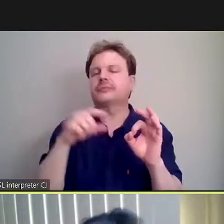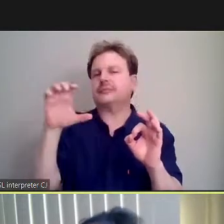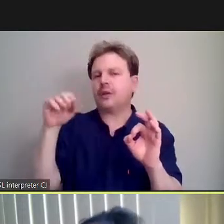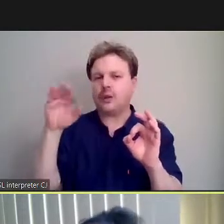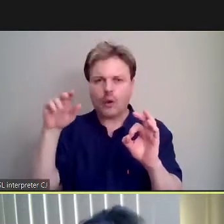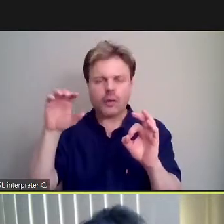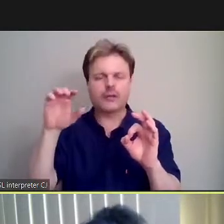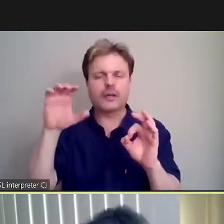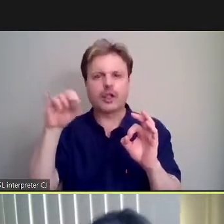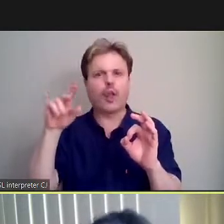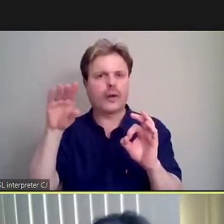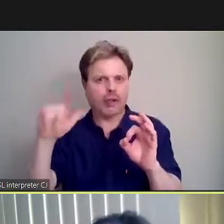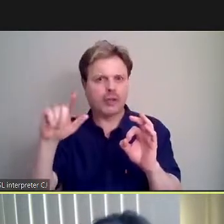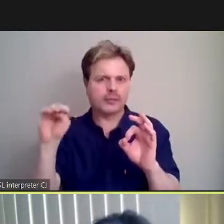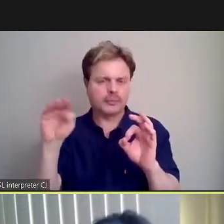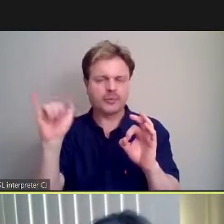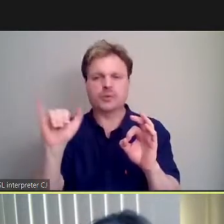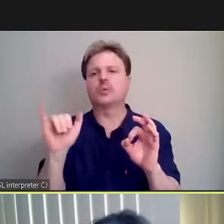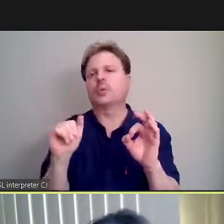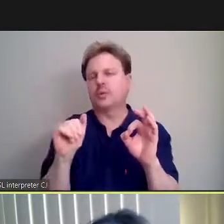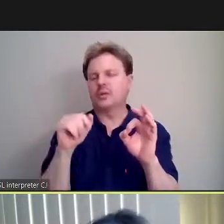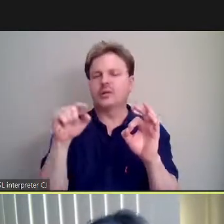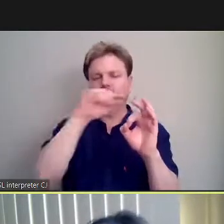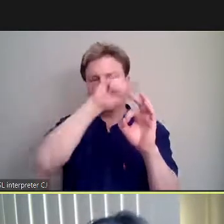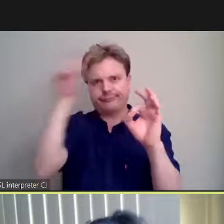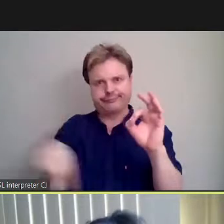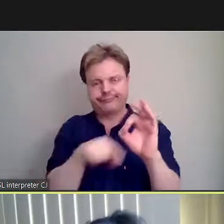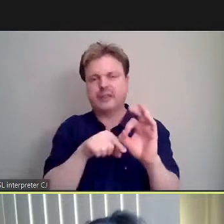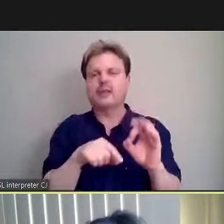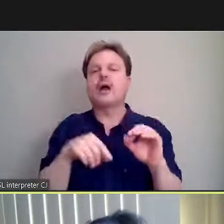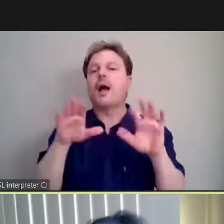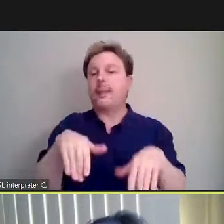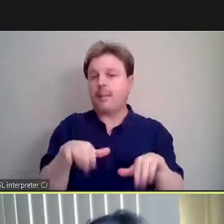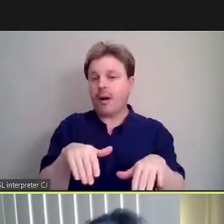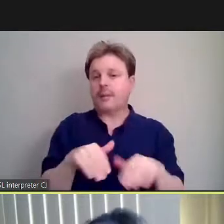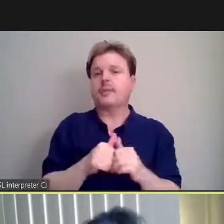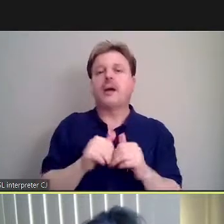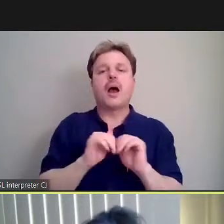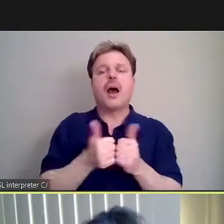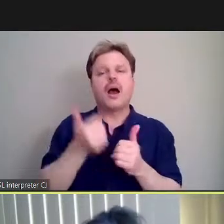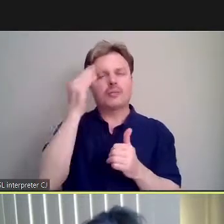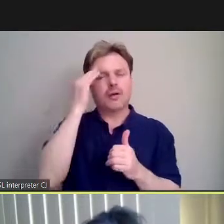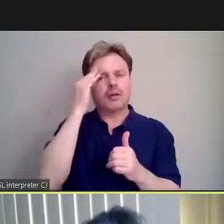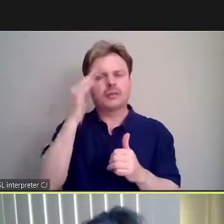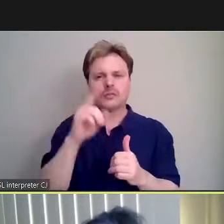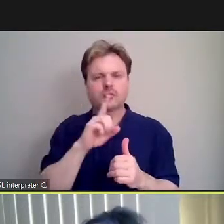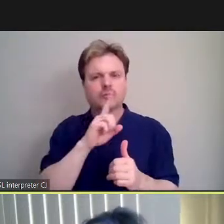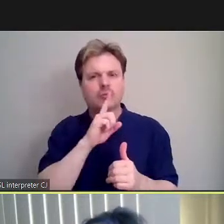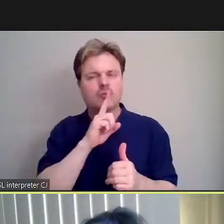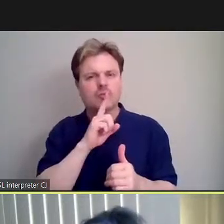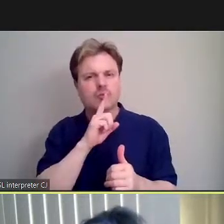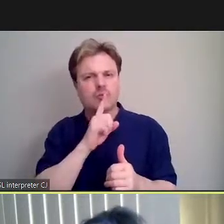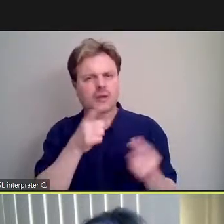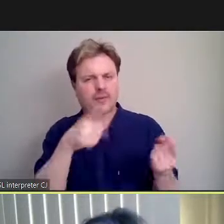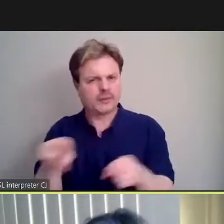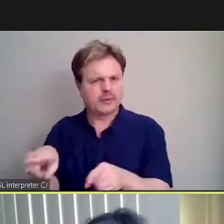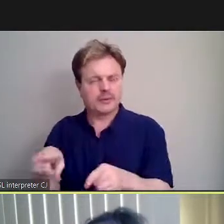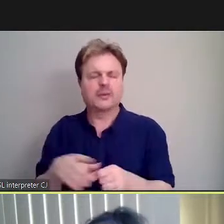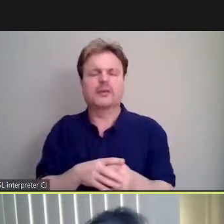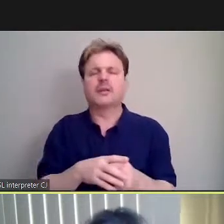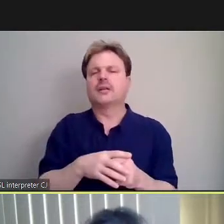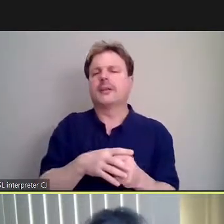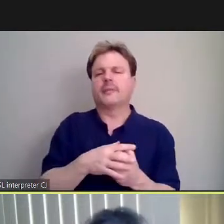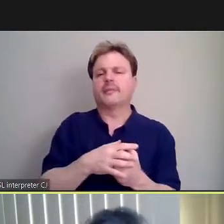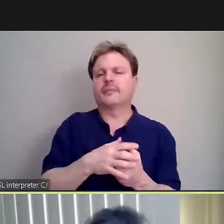in that too. And then on the bottom it says how knowledge actually exists. It's not irrelevant, but